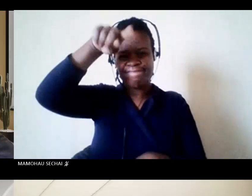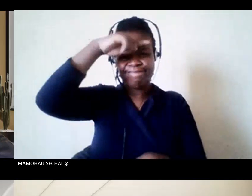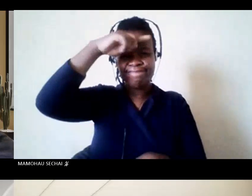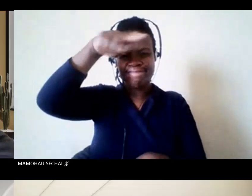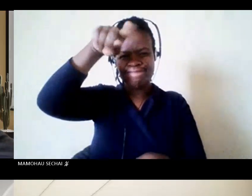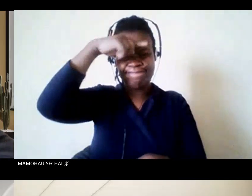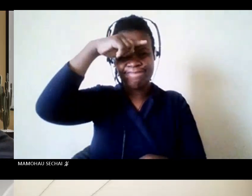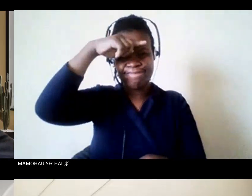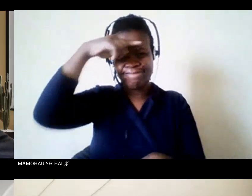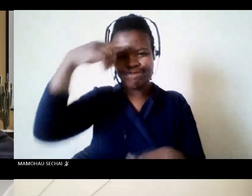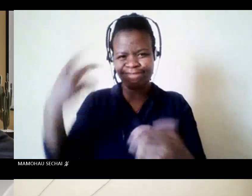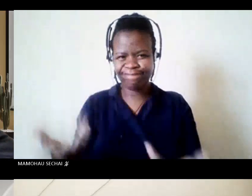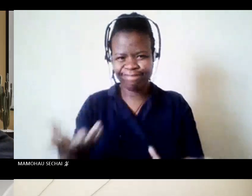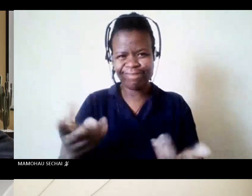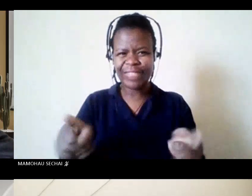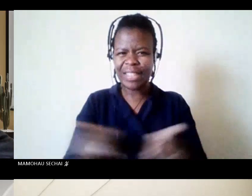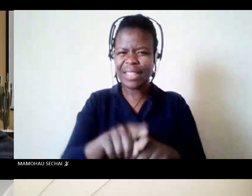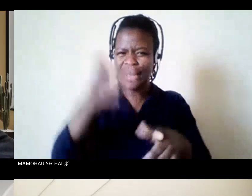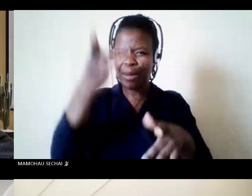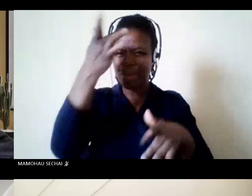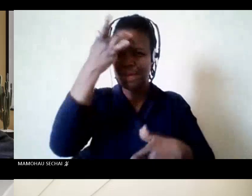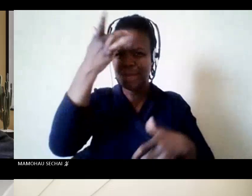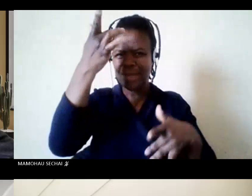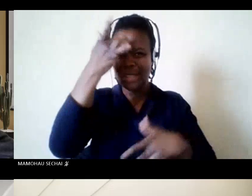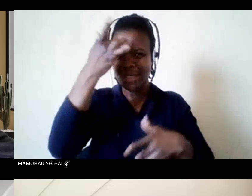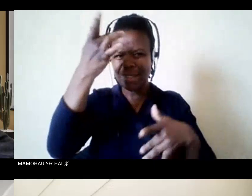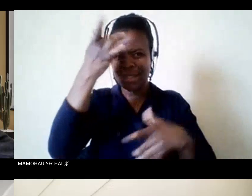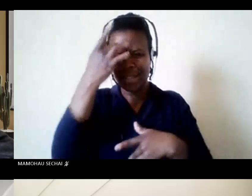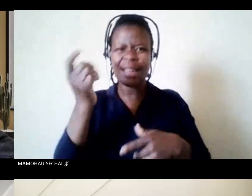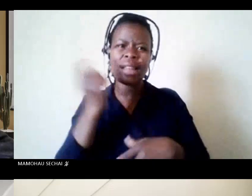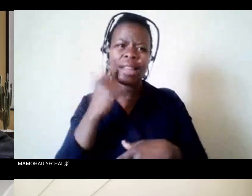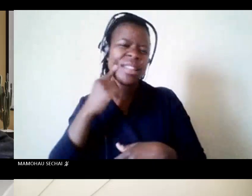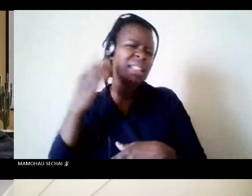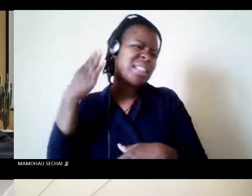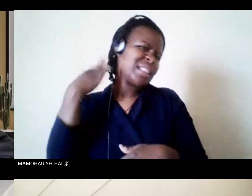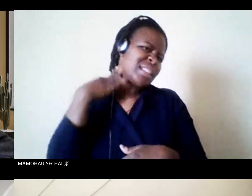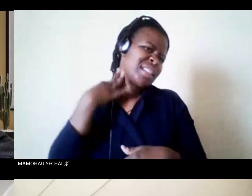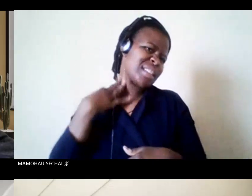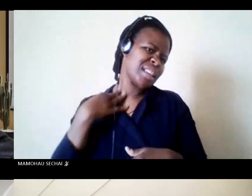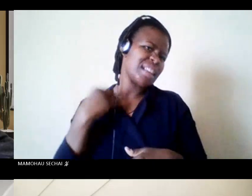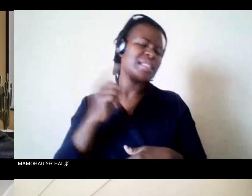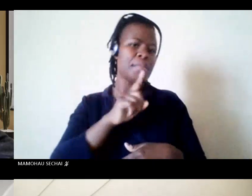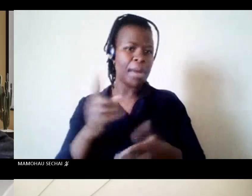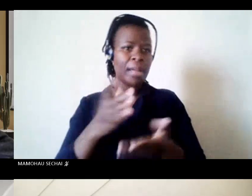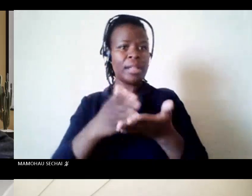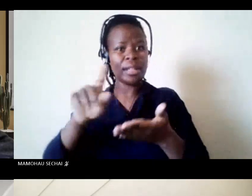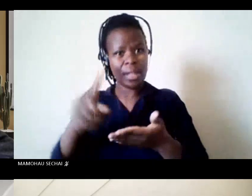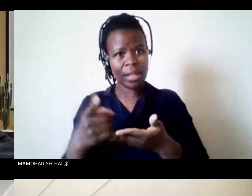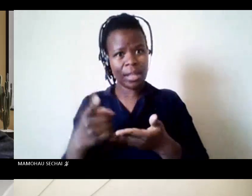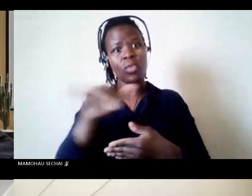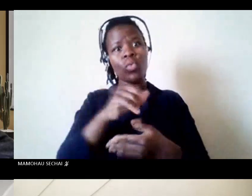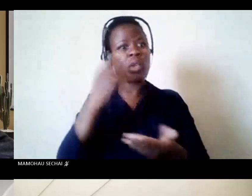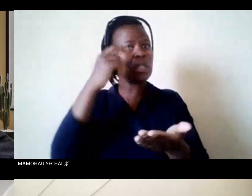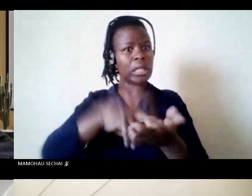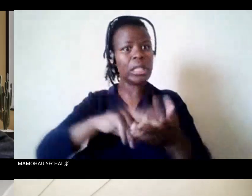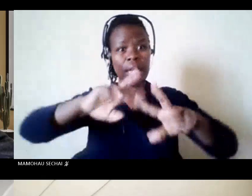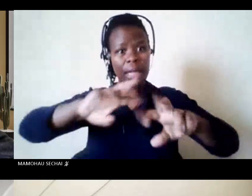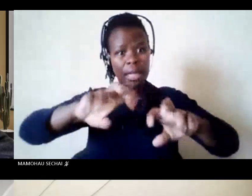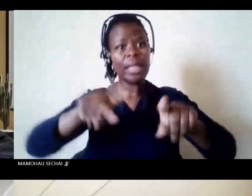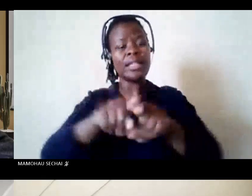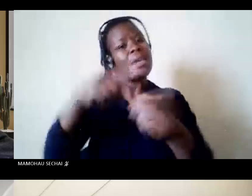get sick easily and things like that. It could be stress, it could be whatever, but it's something that needs to be researched and discussed further, I